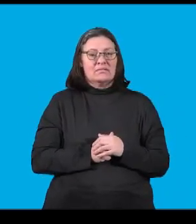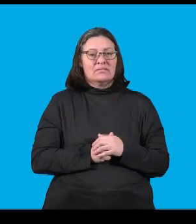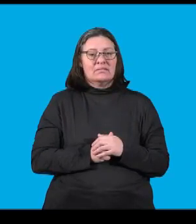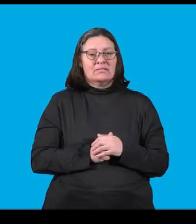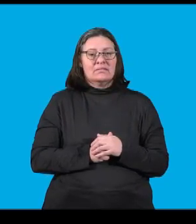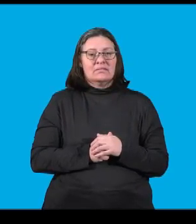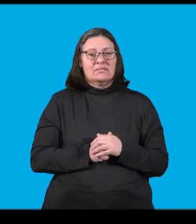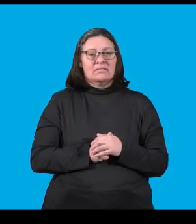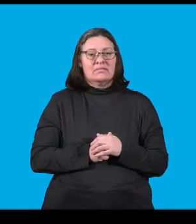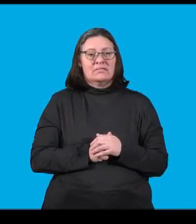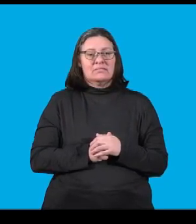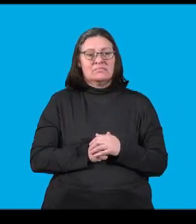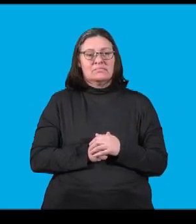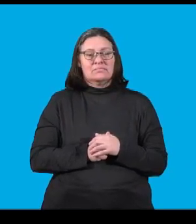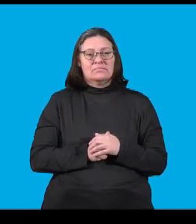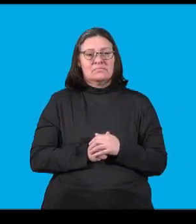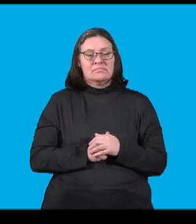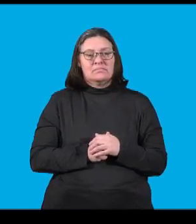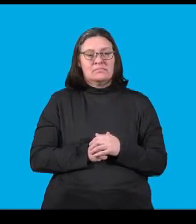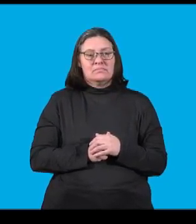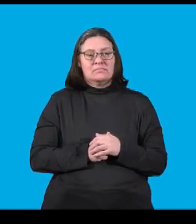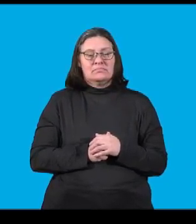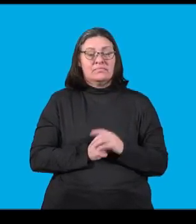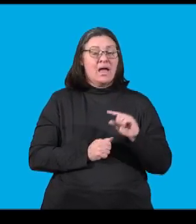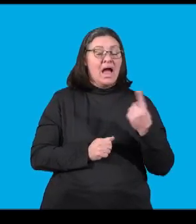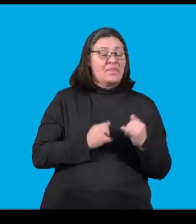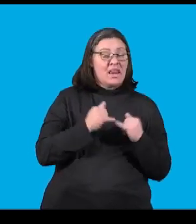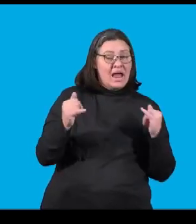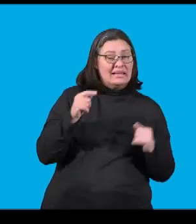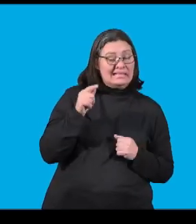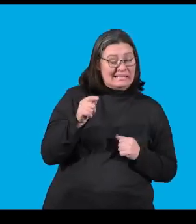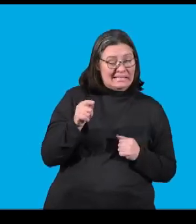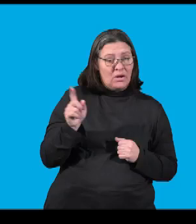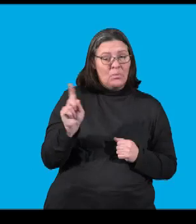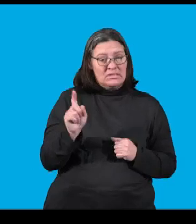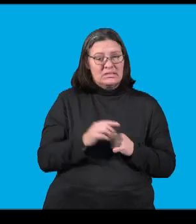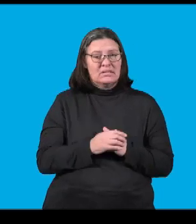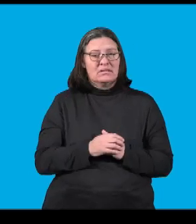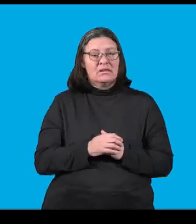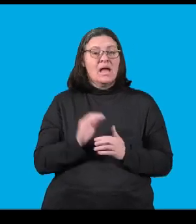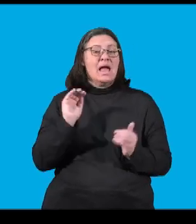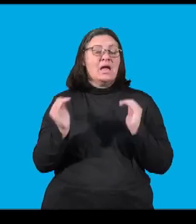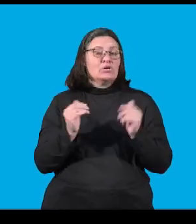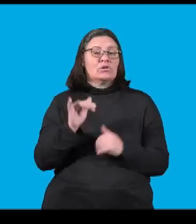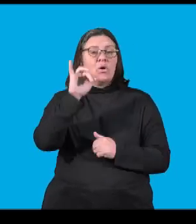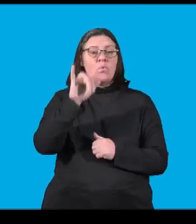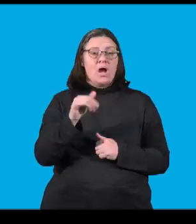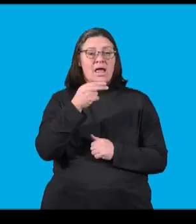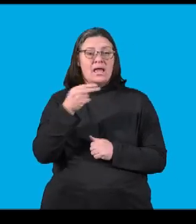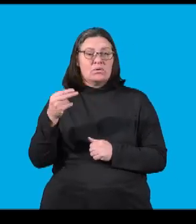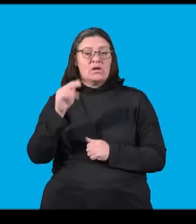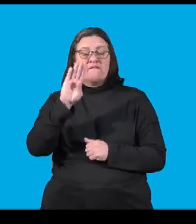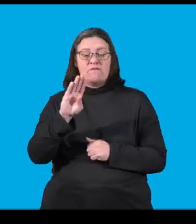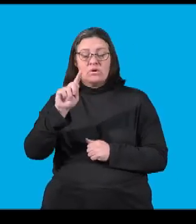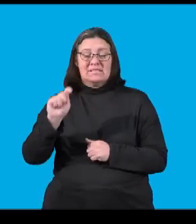concepts are coming in here? This tangent is parallel to another line. This line here has the equation y